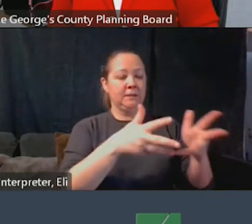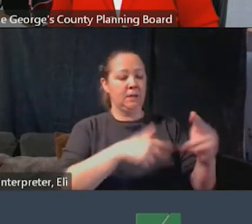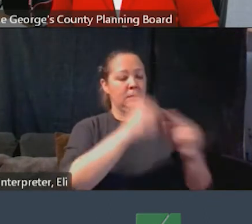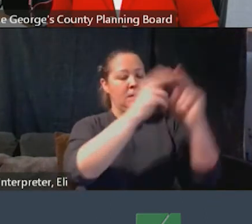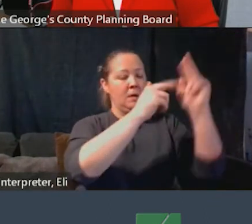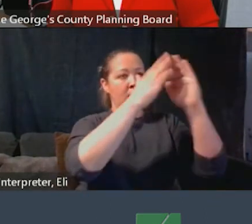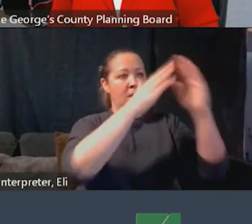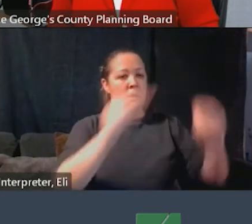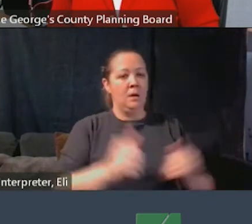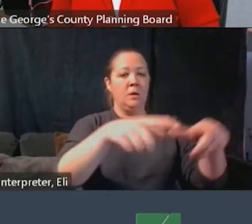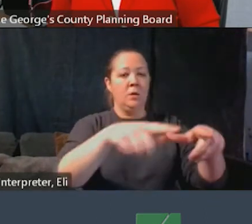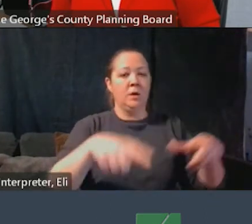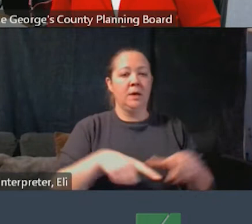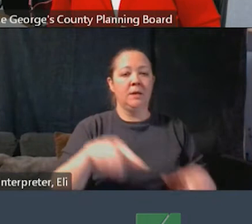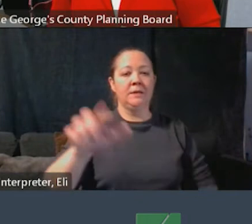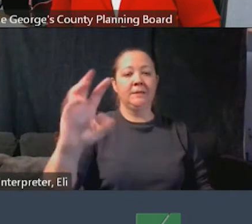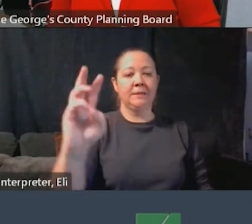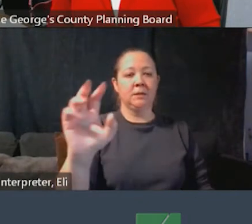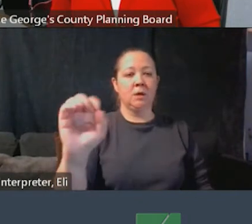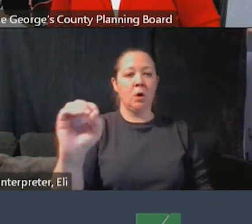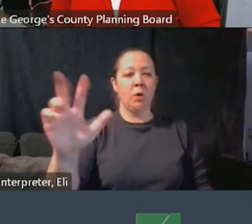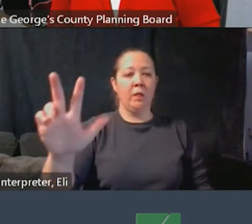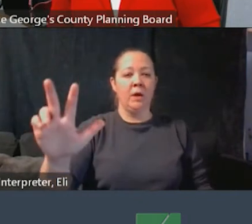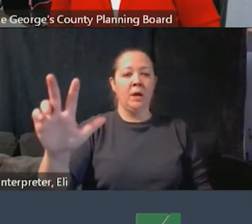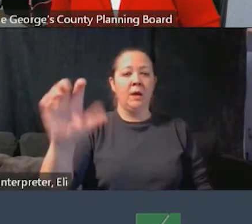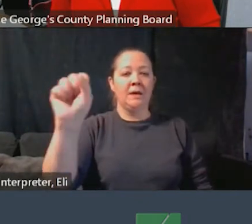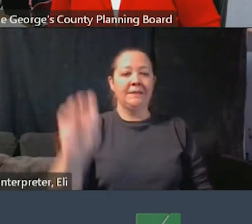is located at 603 South Addison Road.